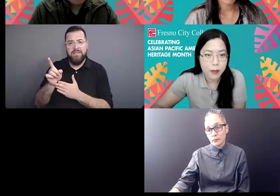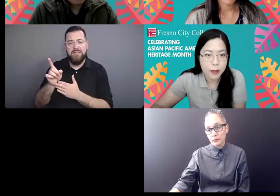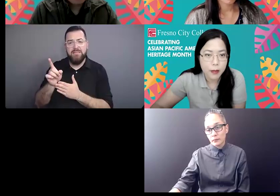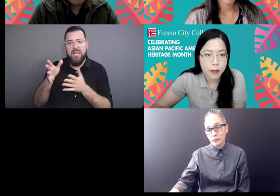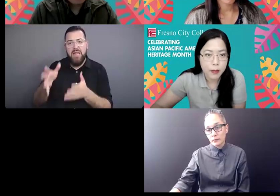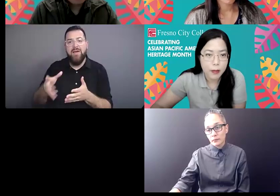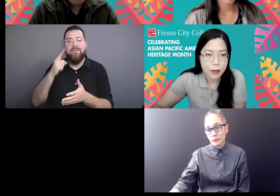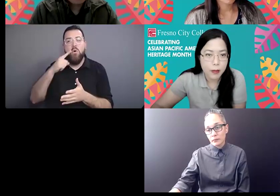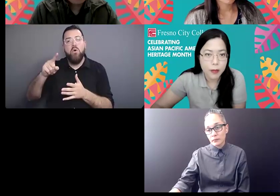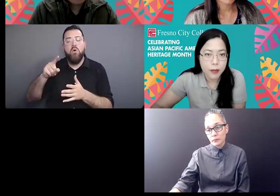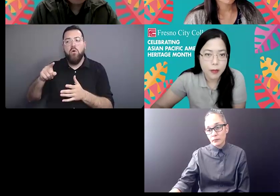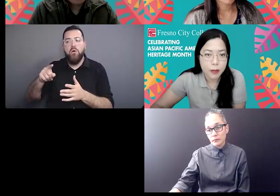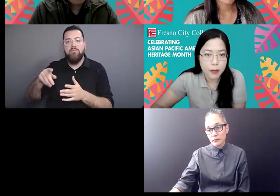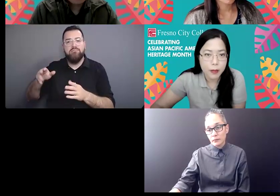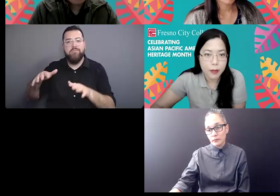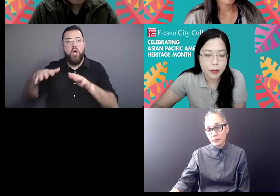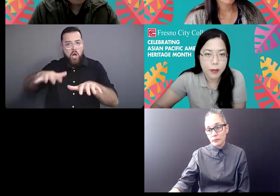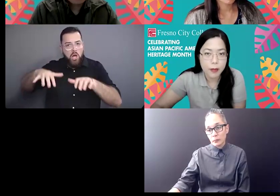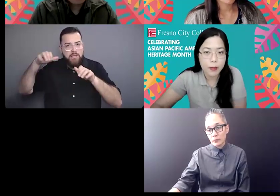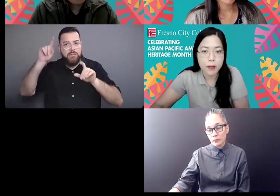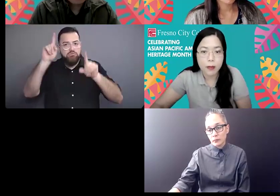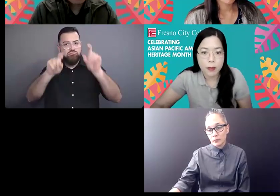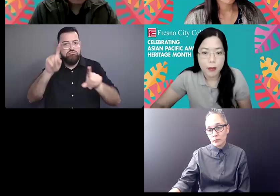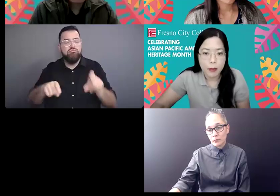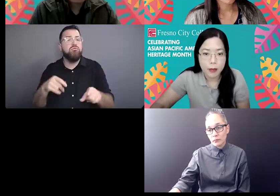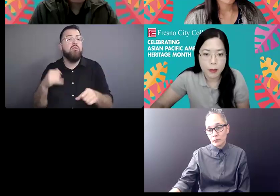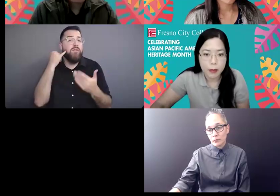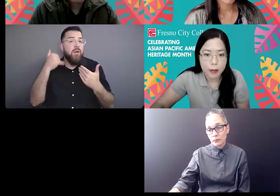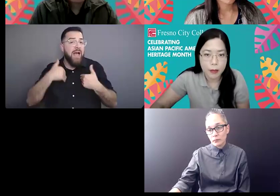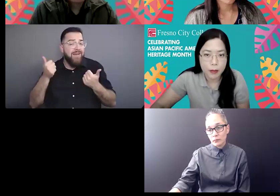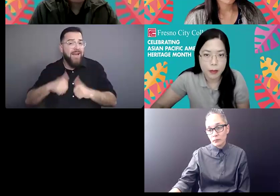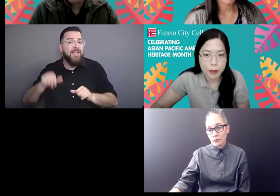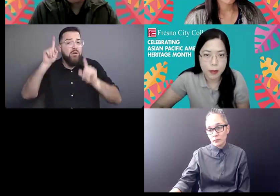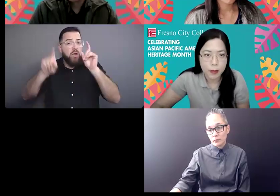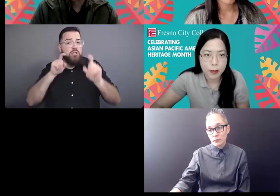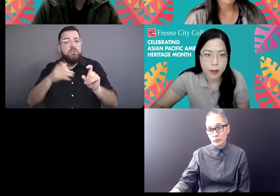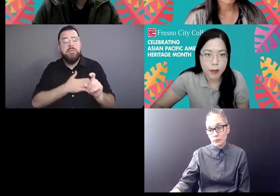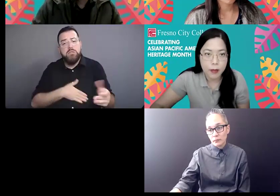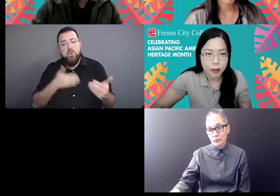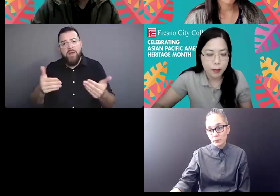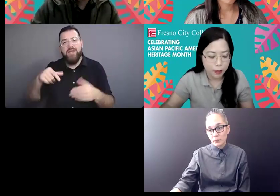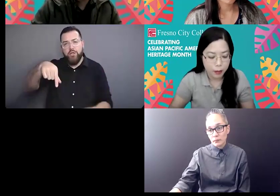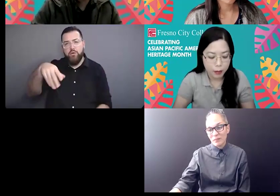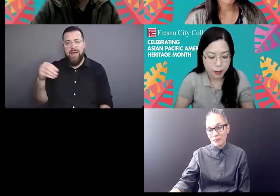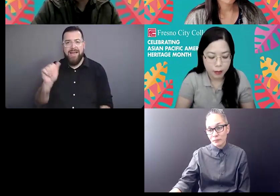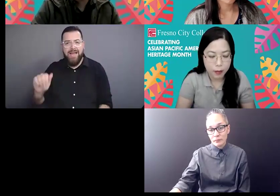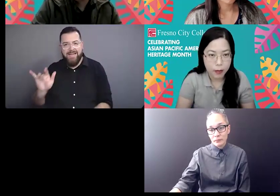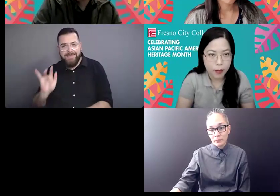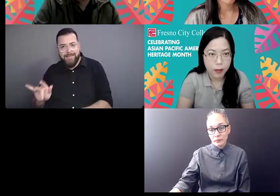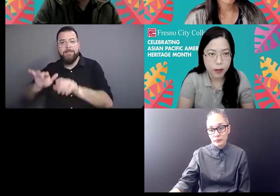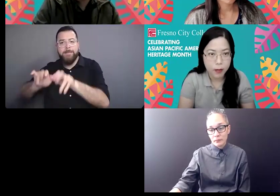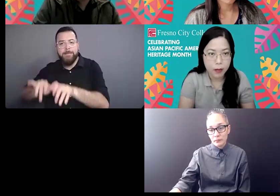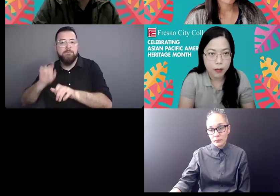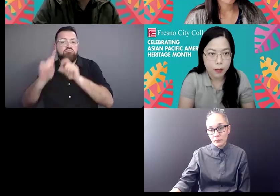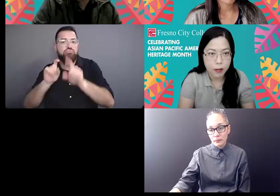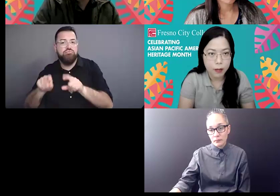questions from the audience. So if you have any questions, feel free to type them into the Q&A chat, and then we can address them.